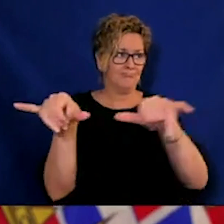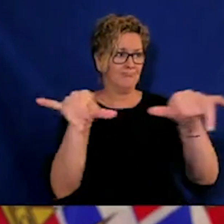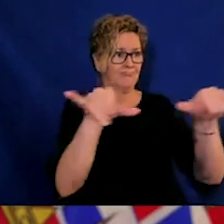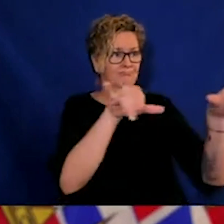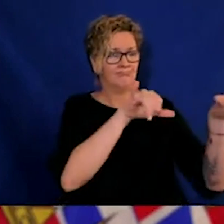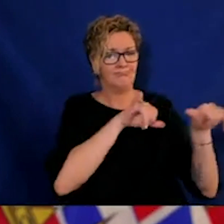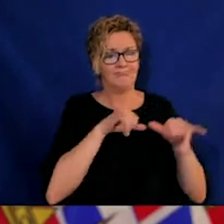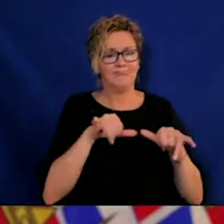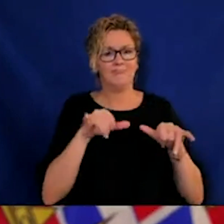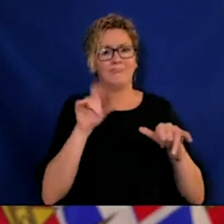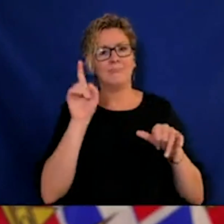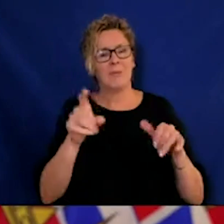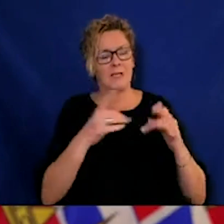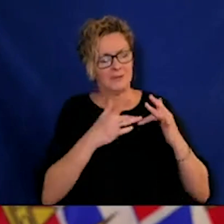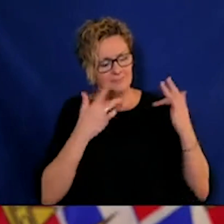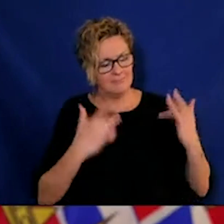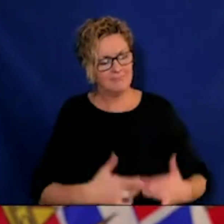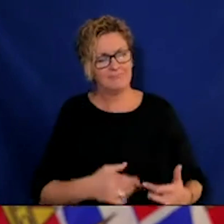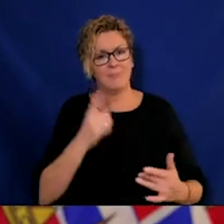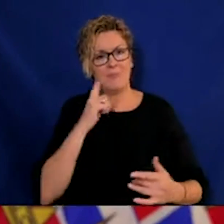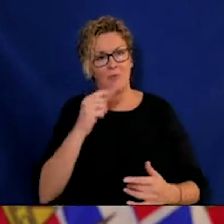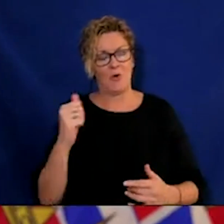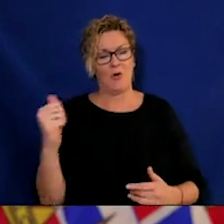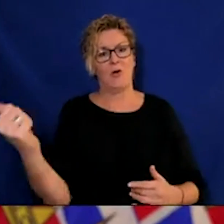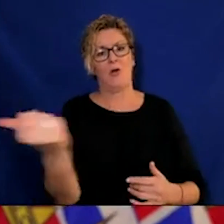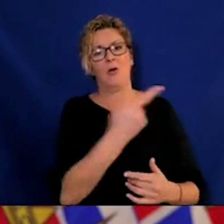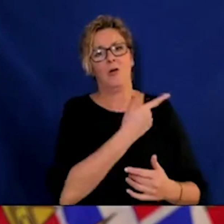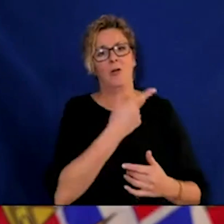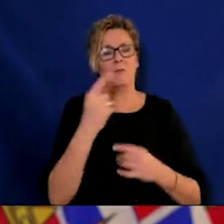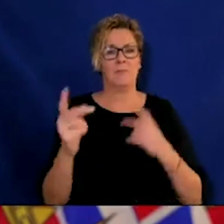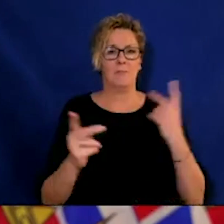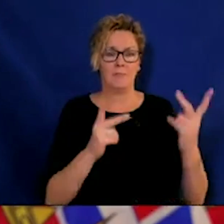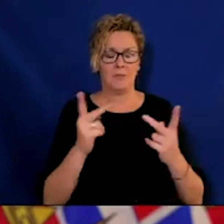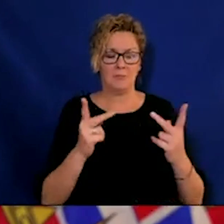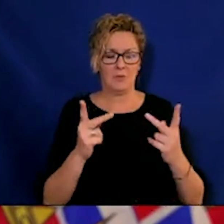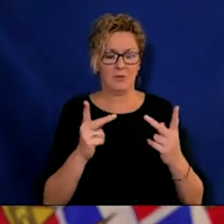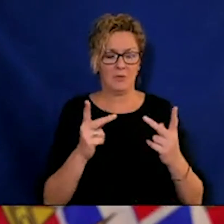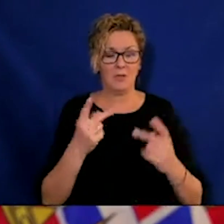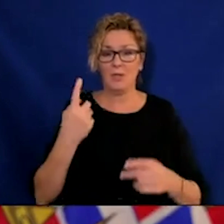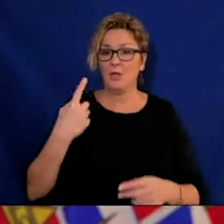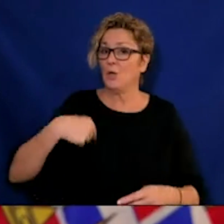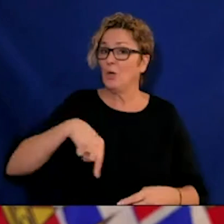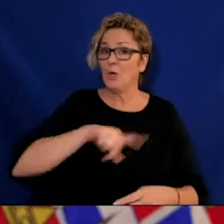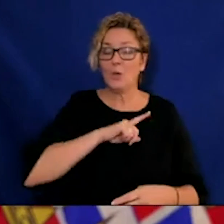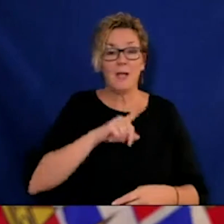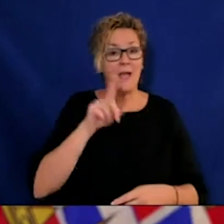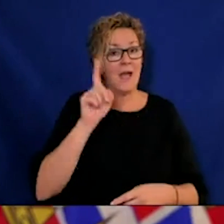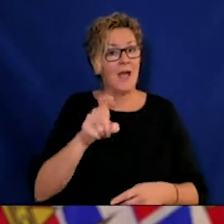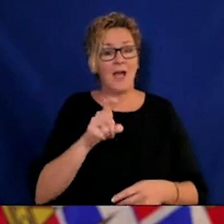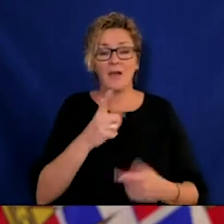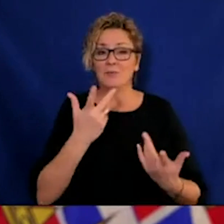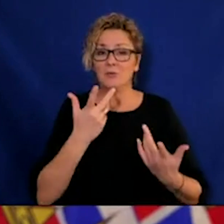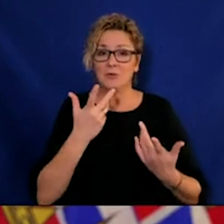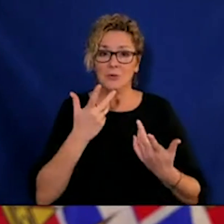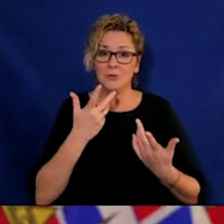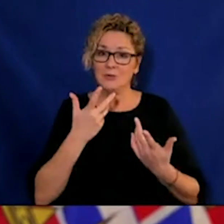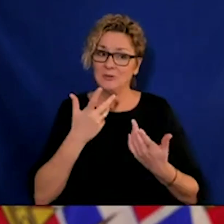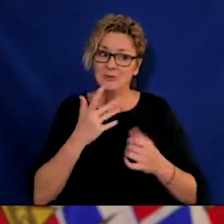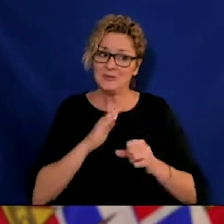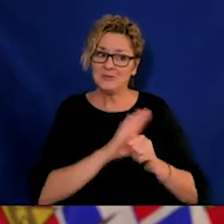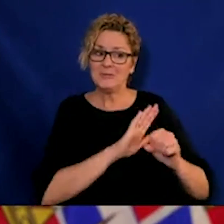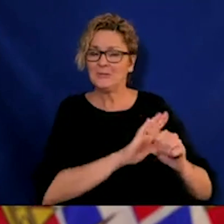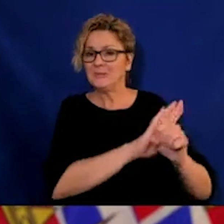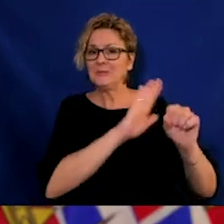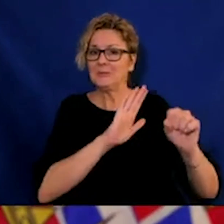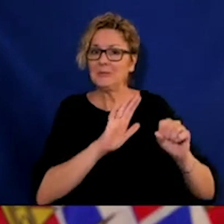We need to push back on COVID-19, united and together. If you are in doubt, remember you